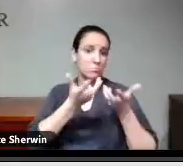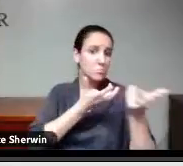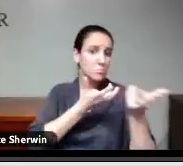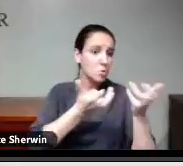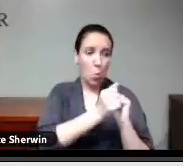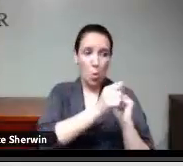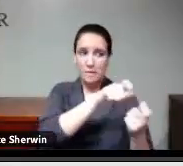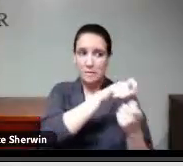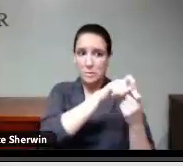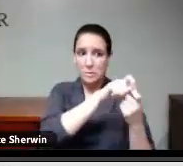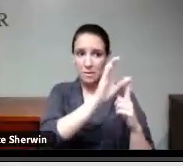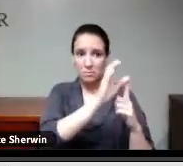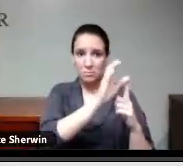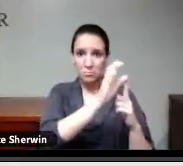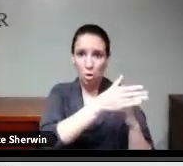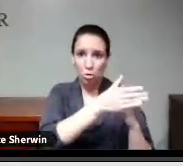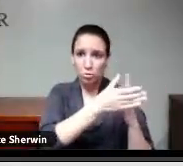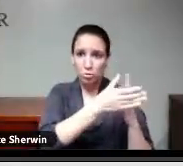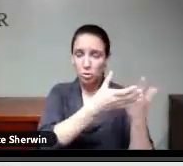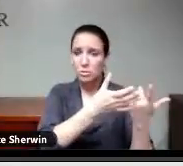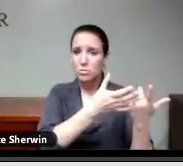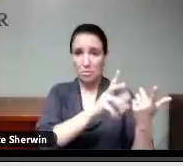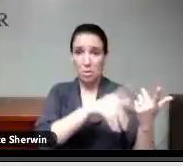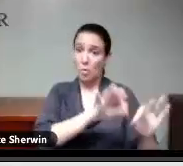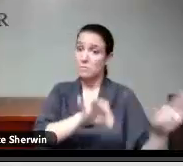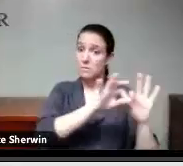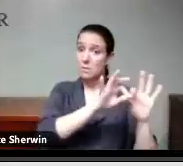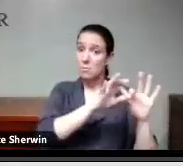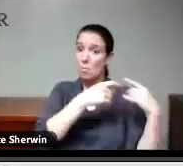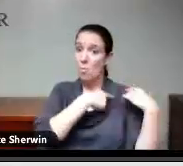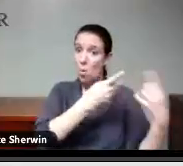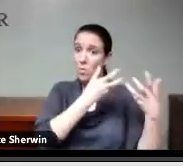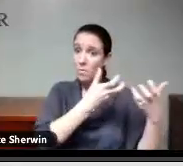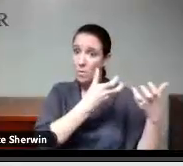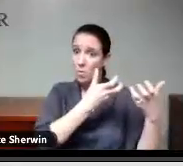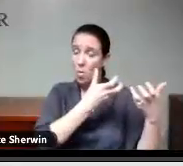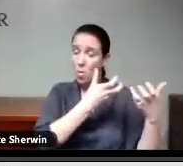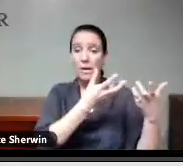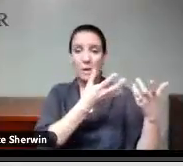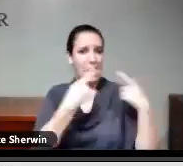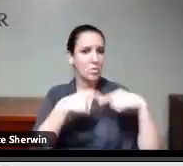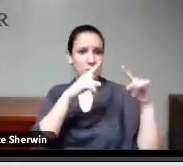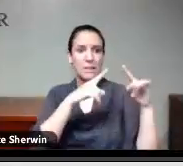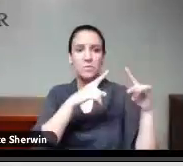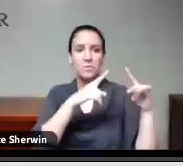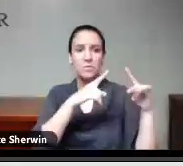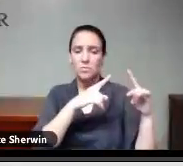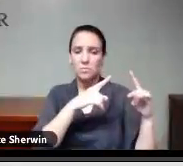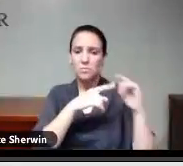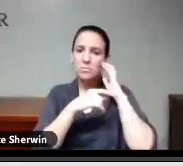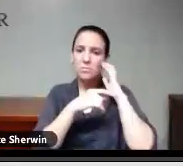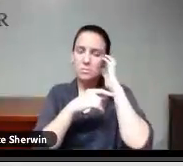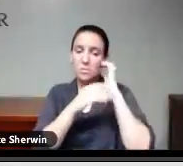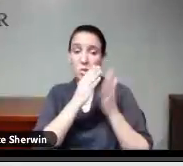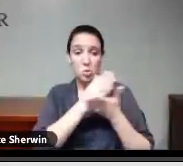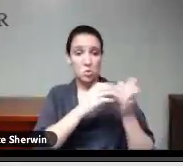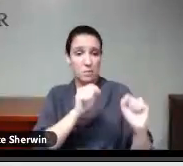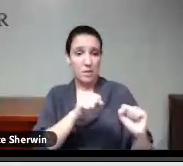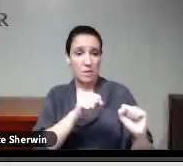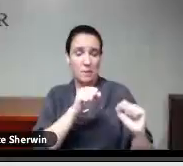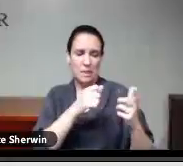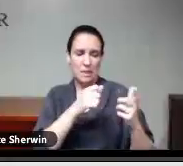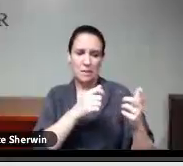cultural constituency that's been important for us to establish a relationship with. And so some of this could be about establishing